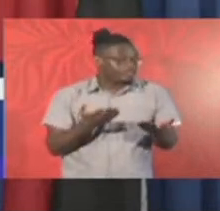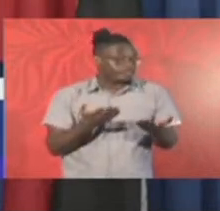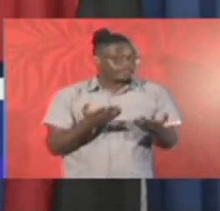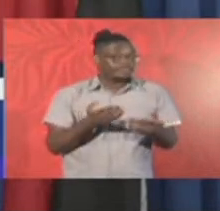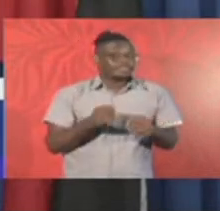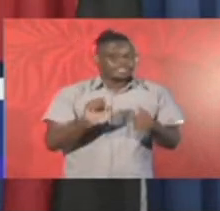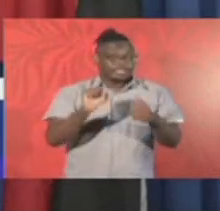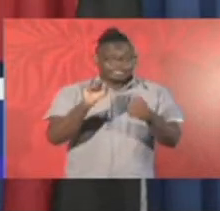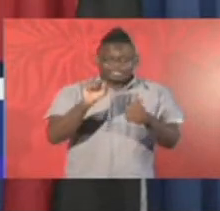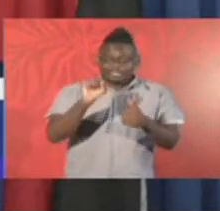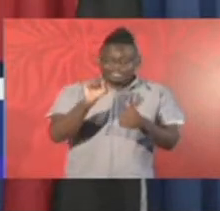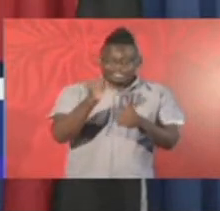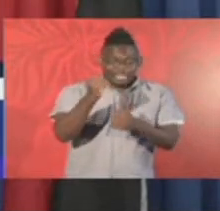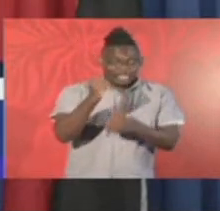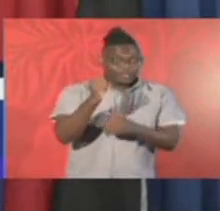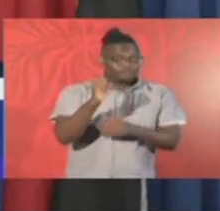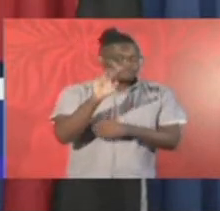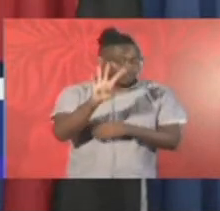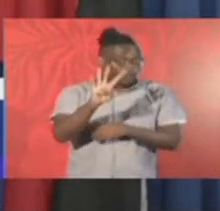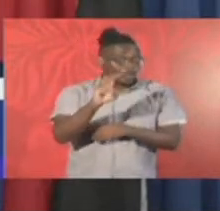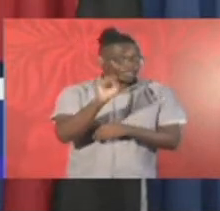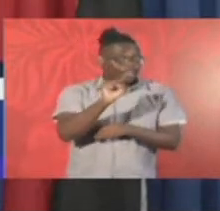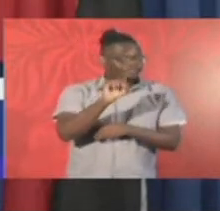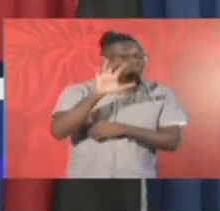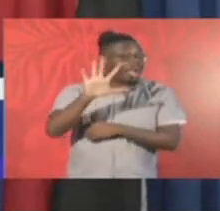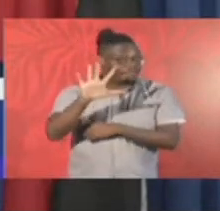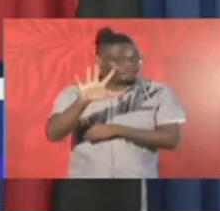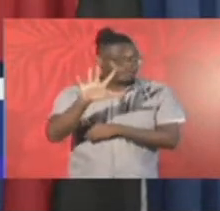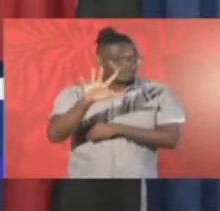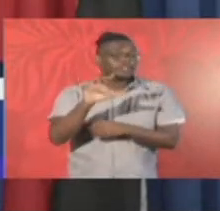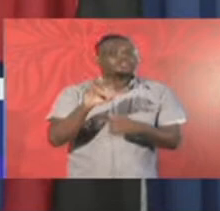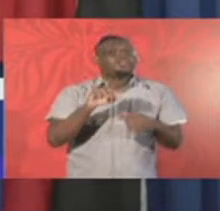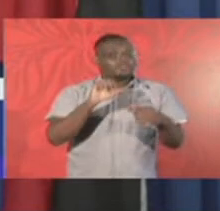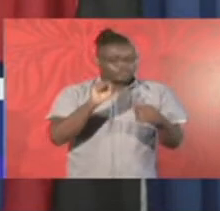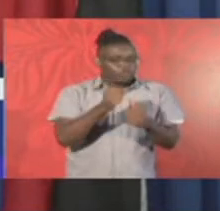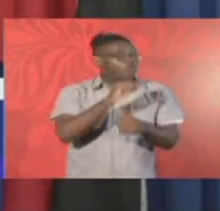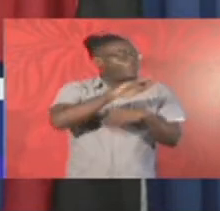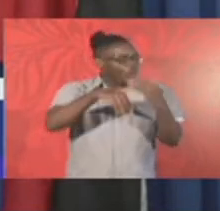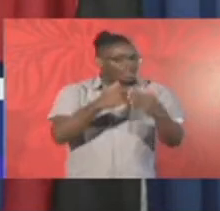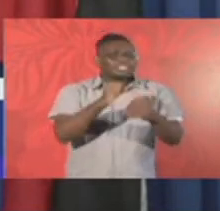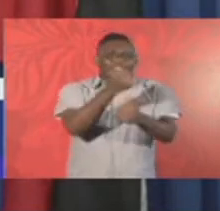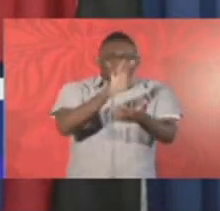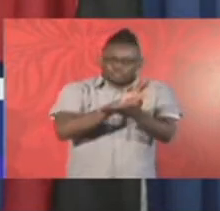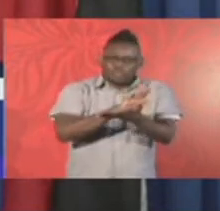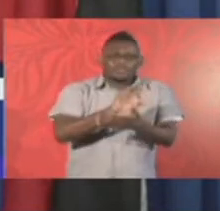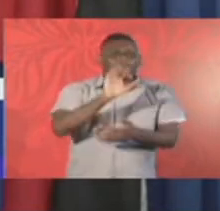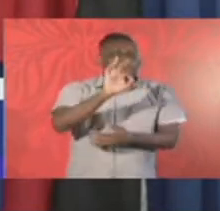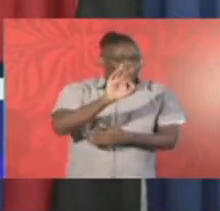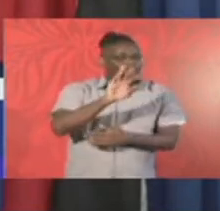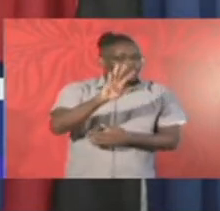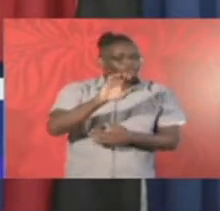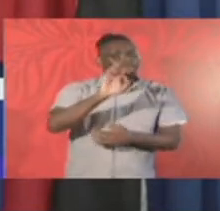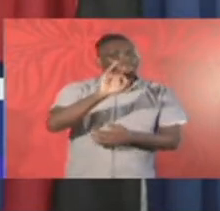Form 5, and Form 6 in all our private and all our secondary